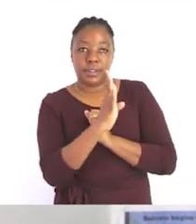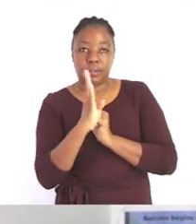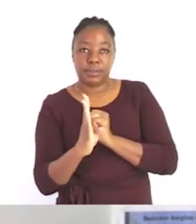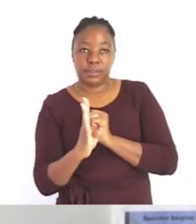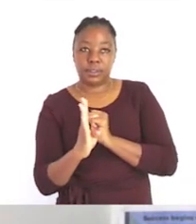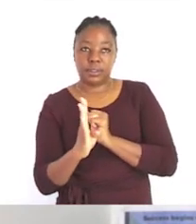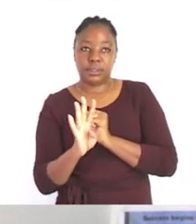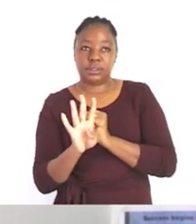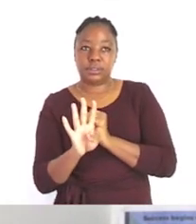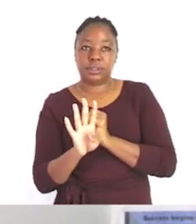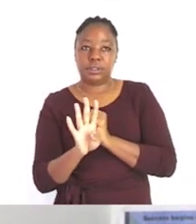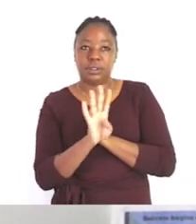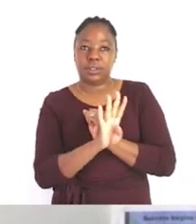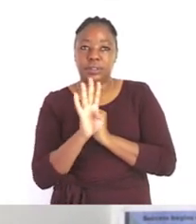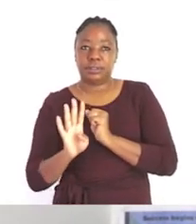44,